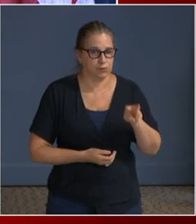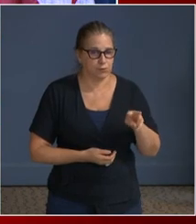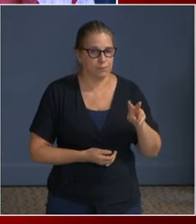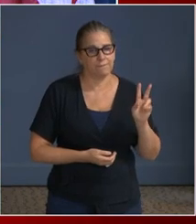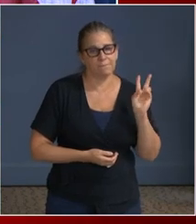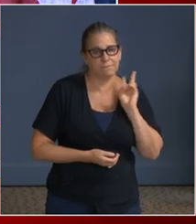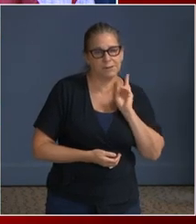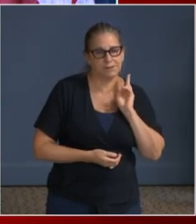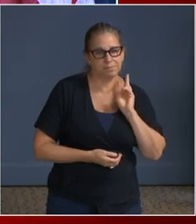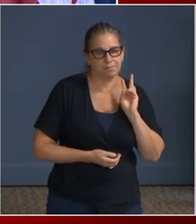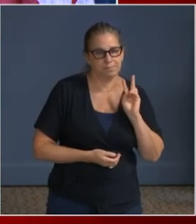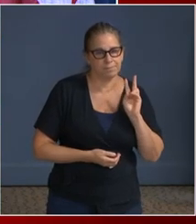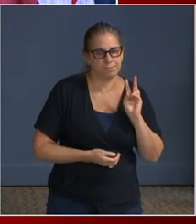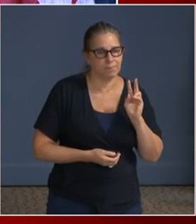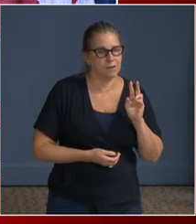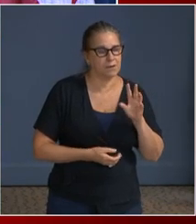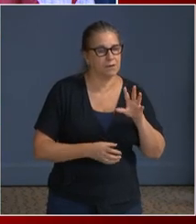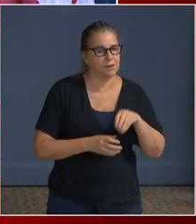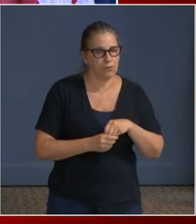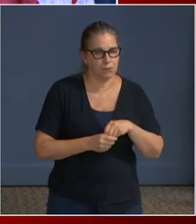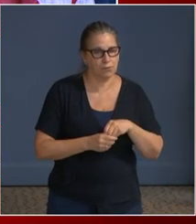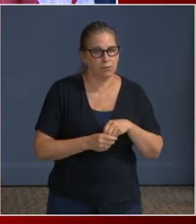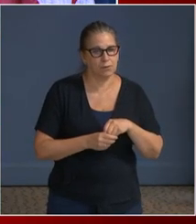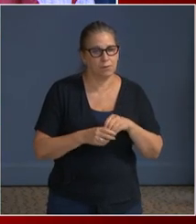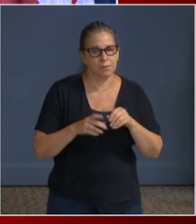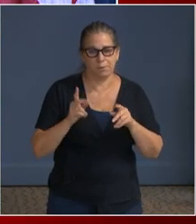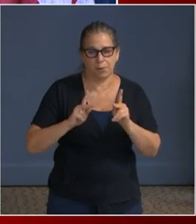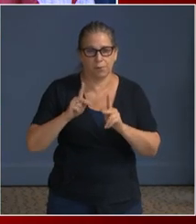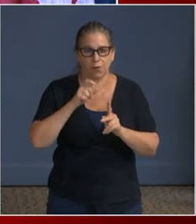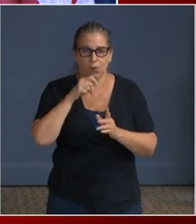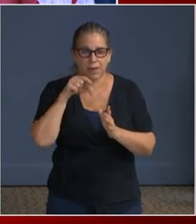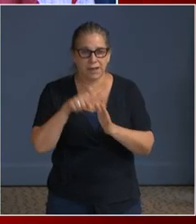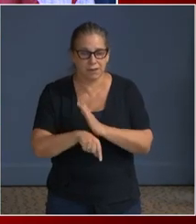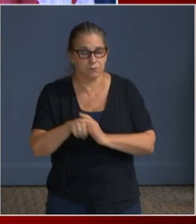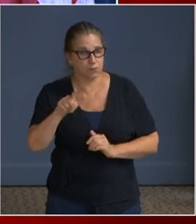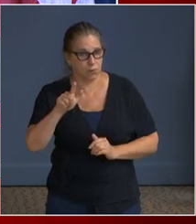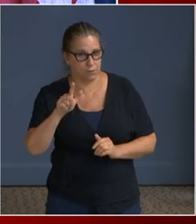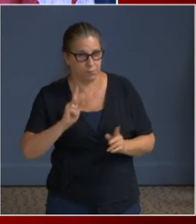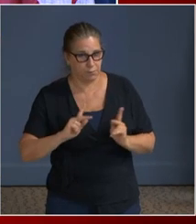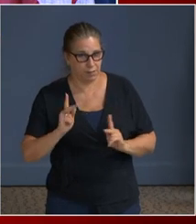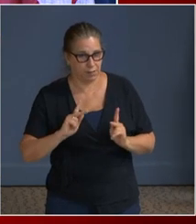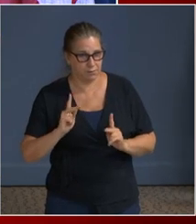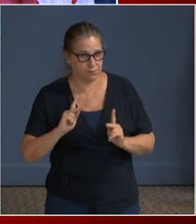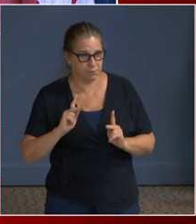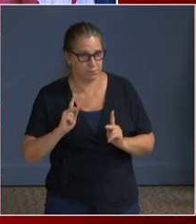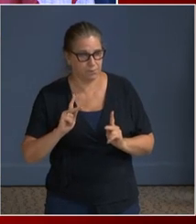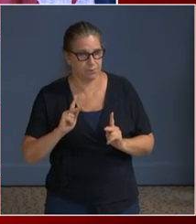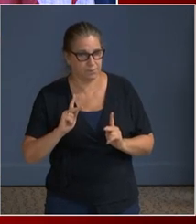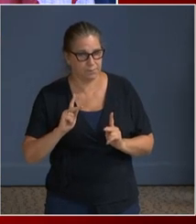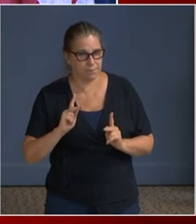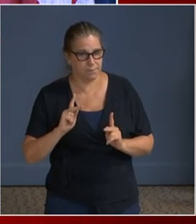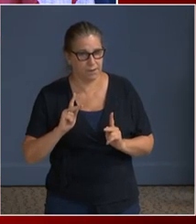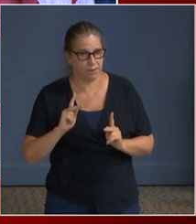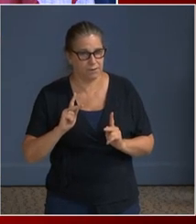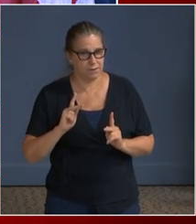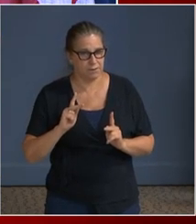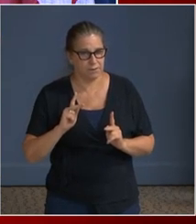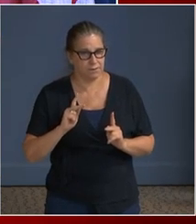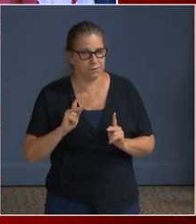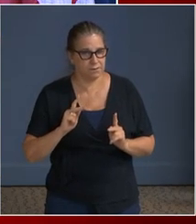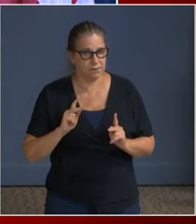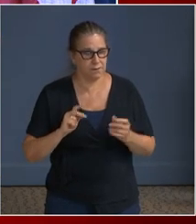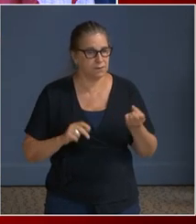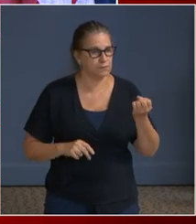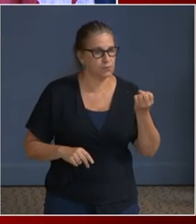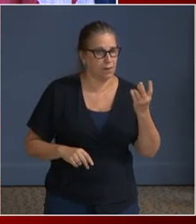killed. 21 of the 22 were adults. There were 12 female victims,